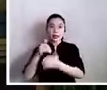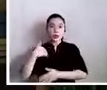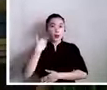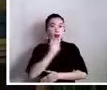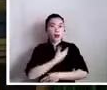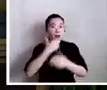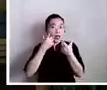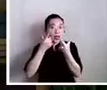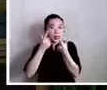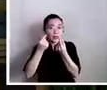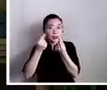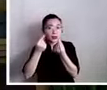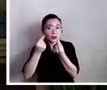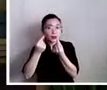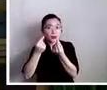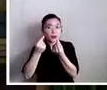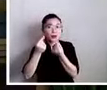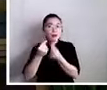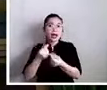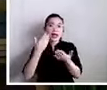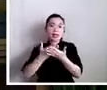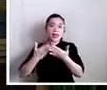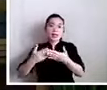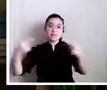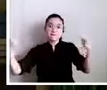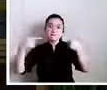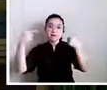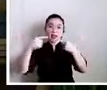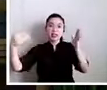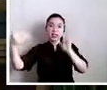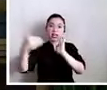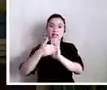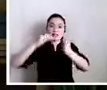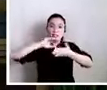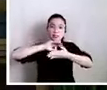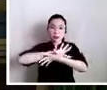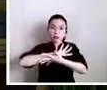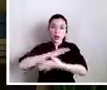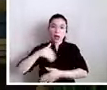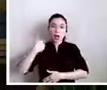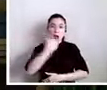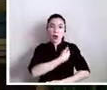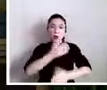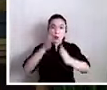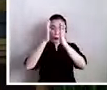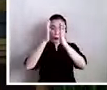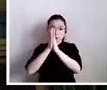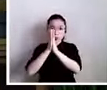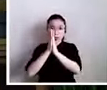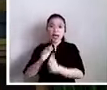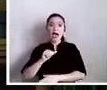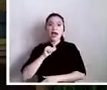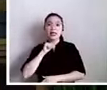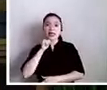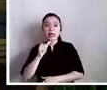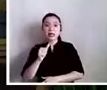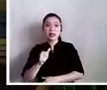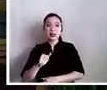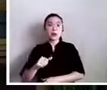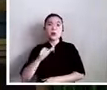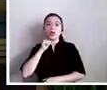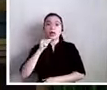fight against COVID virus, we pray that we should not fight each other. Because when